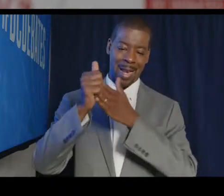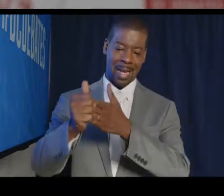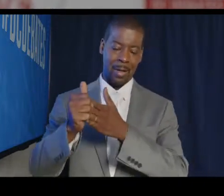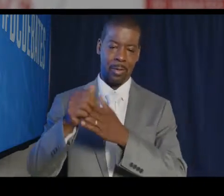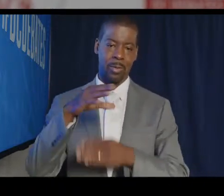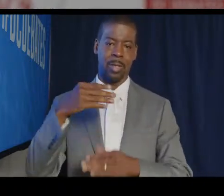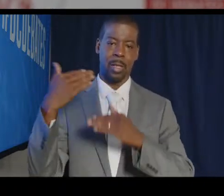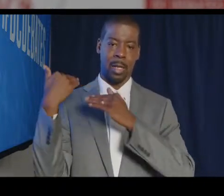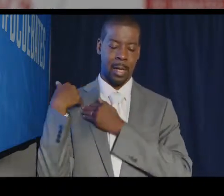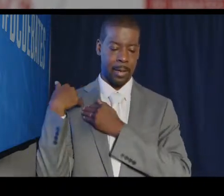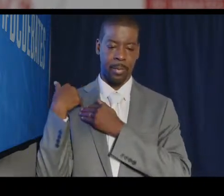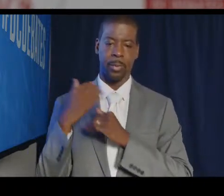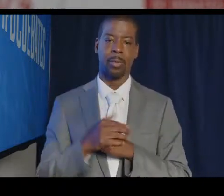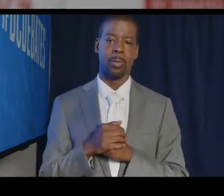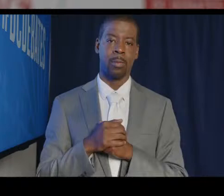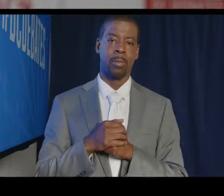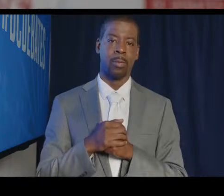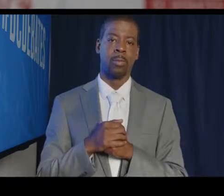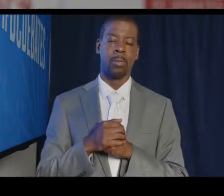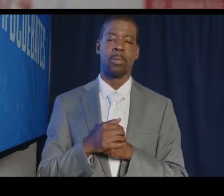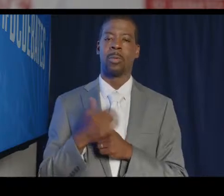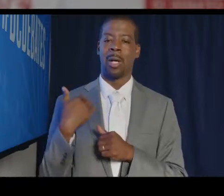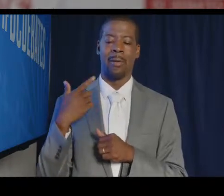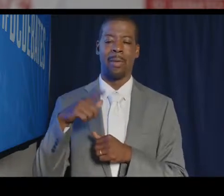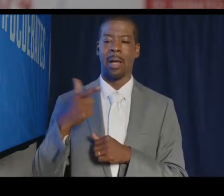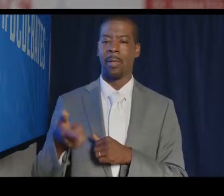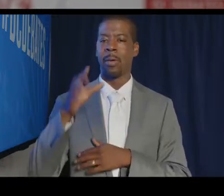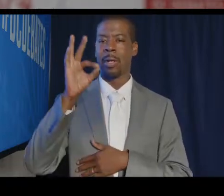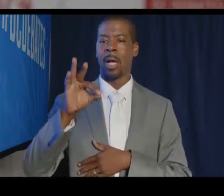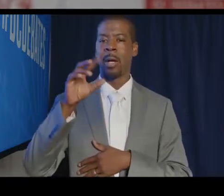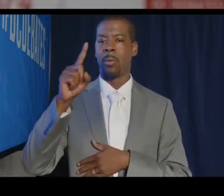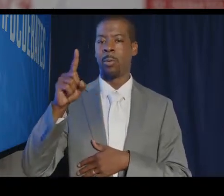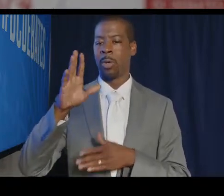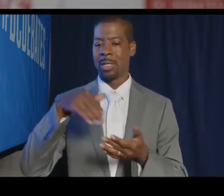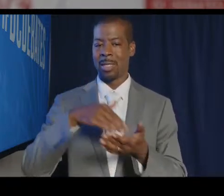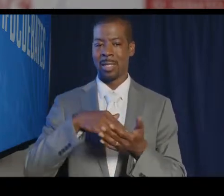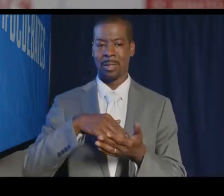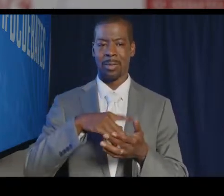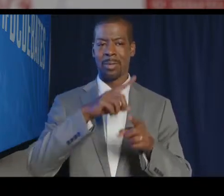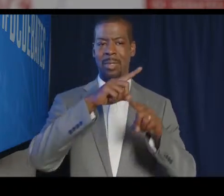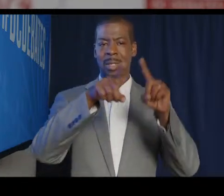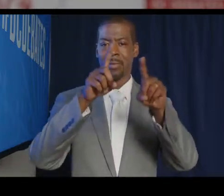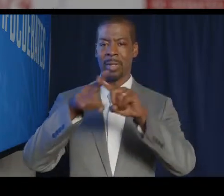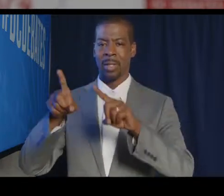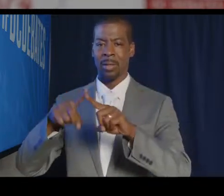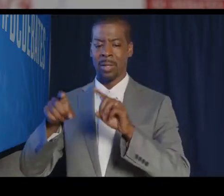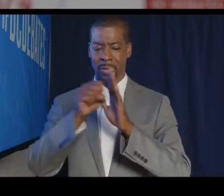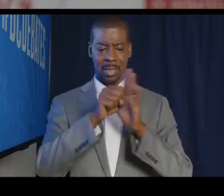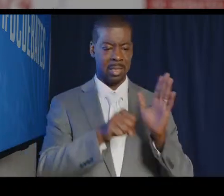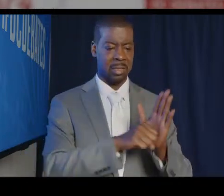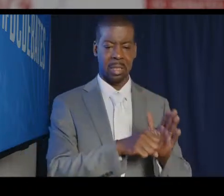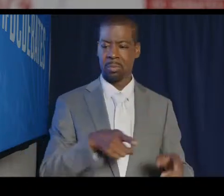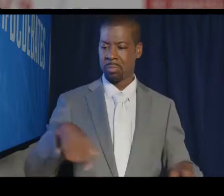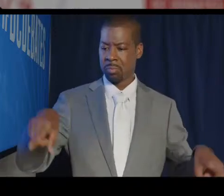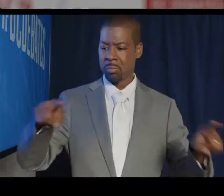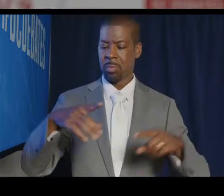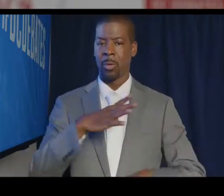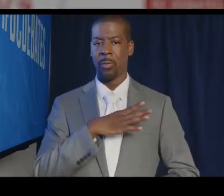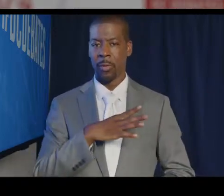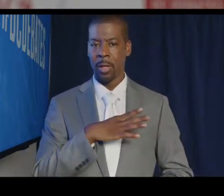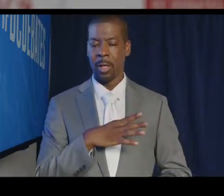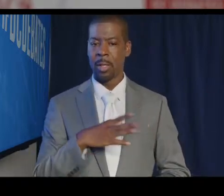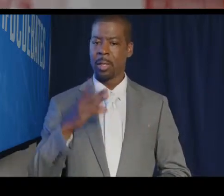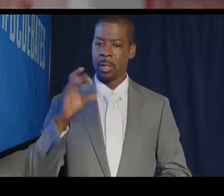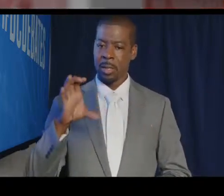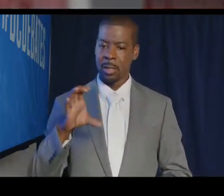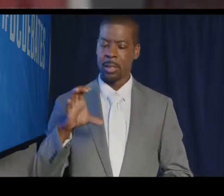There's no way around it. There are many other 911 centers around the country that are working fine. Now, if the leadership at the OUC now can't